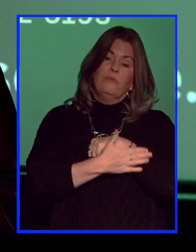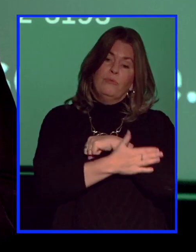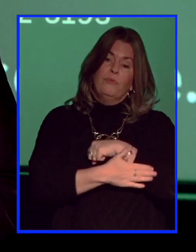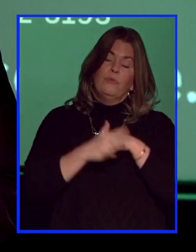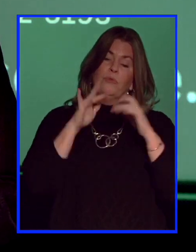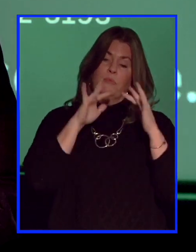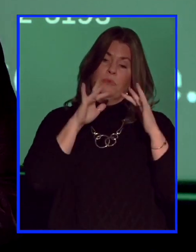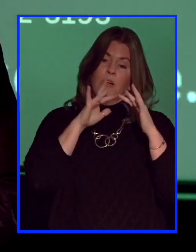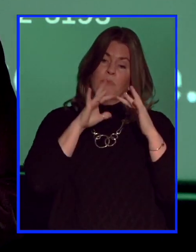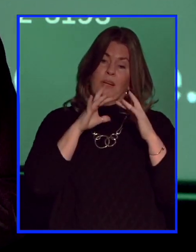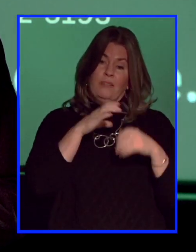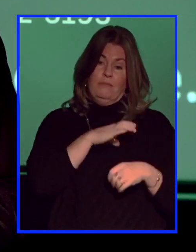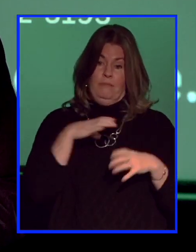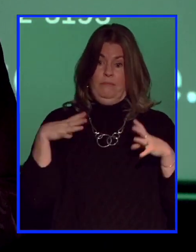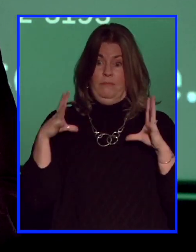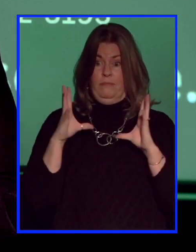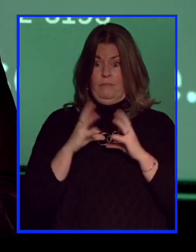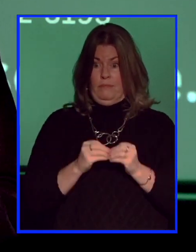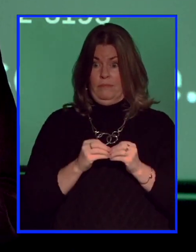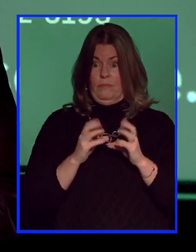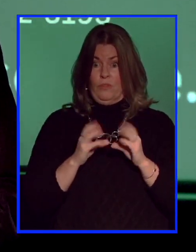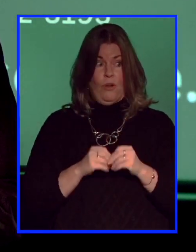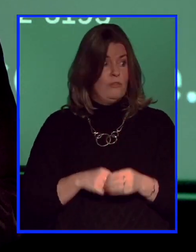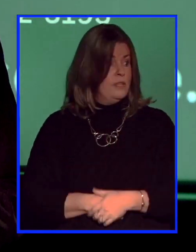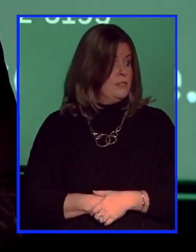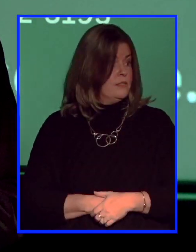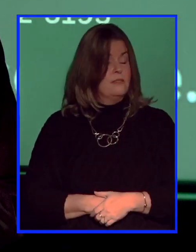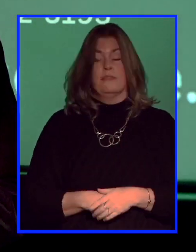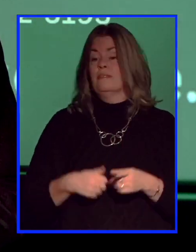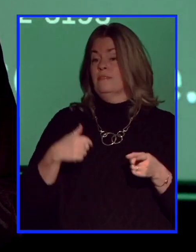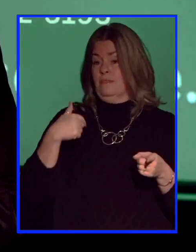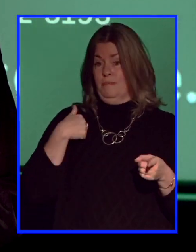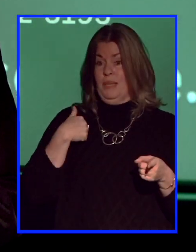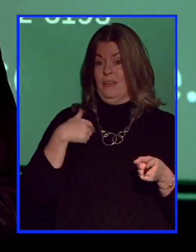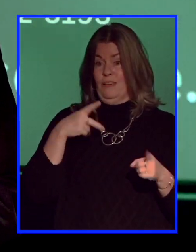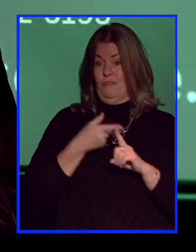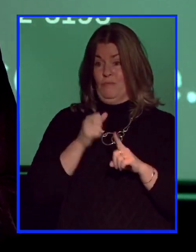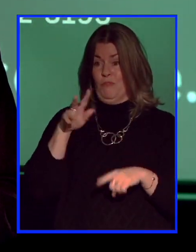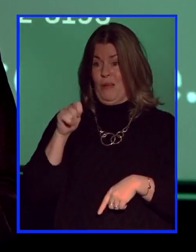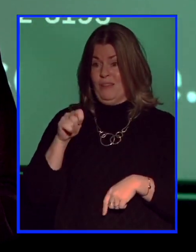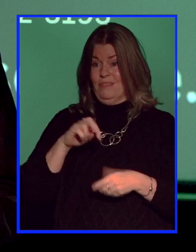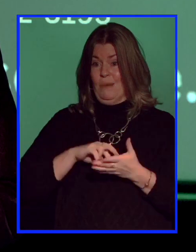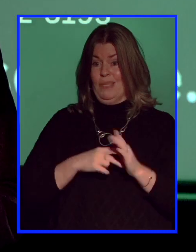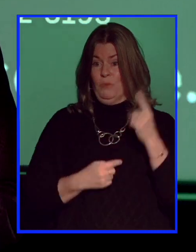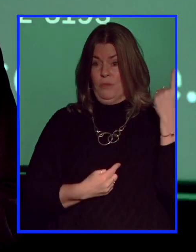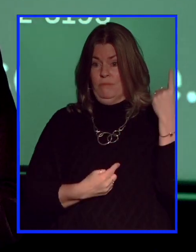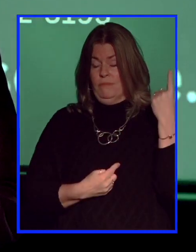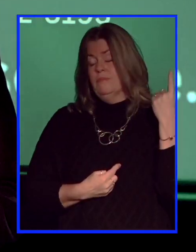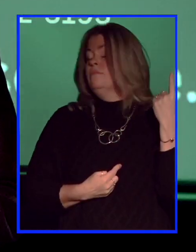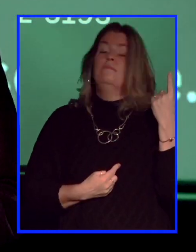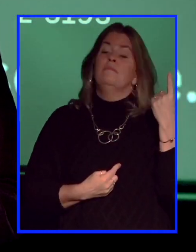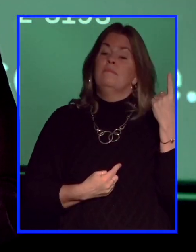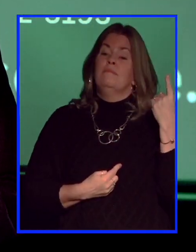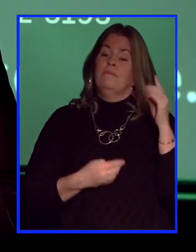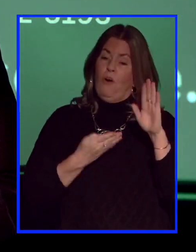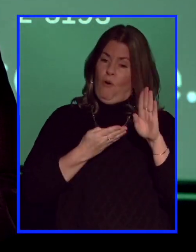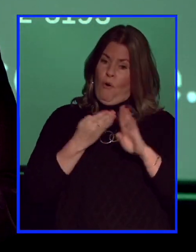Caucus. As a Vermont member of Congress, I'm a delegation of one. I was oftentimes in the